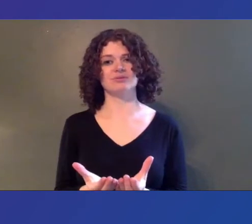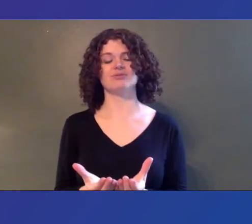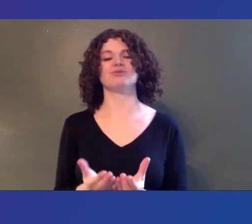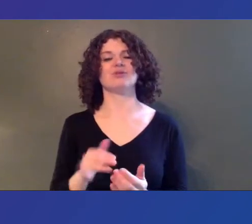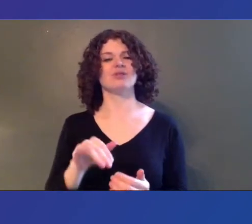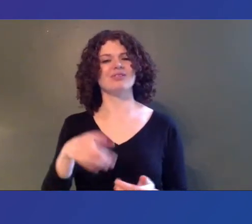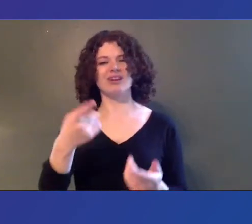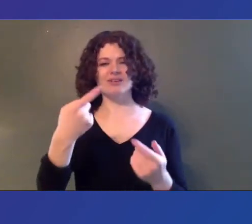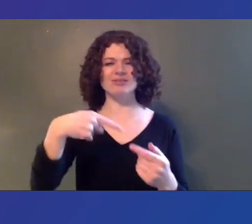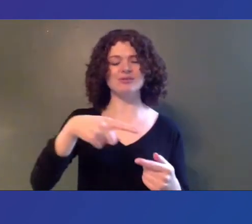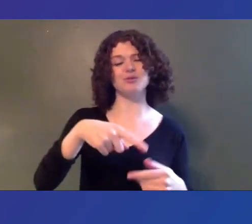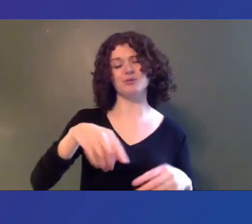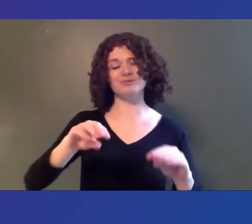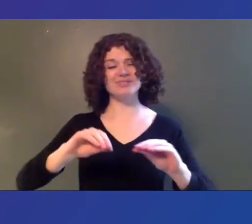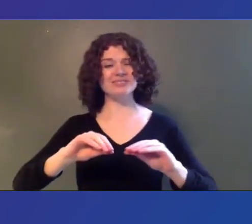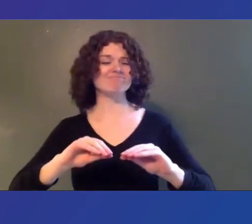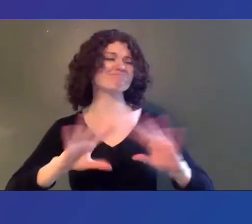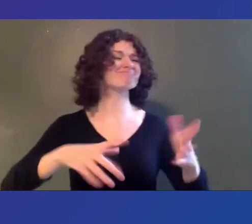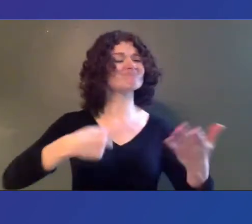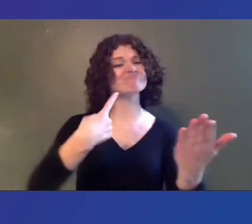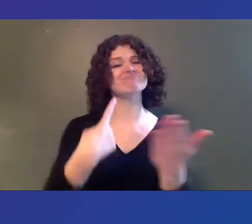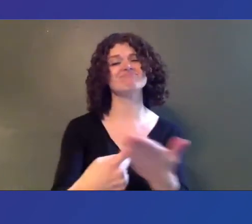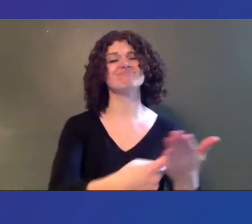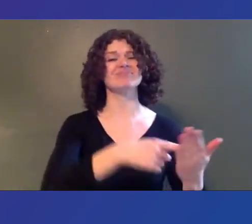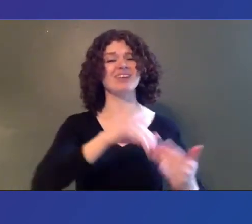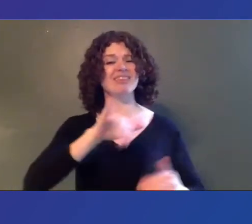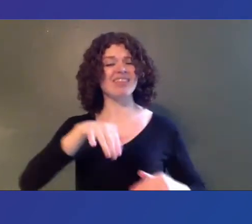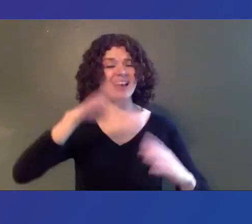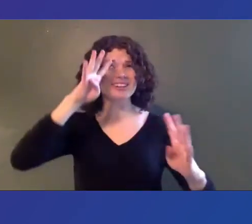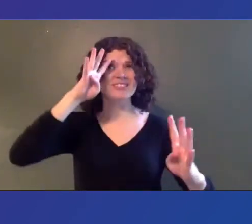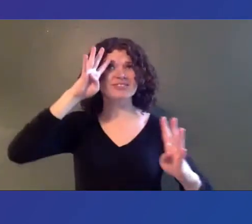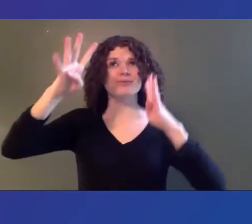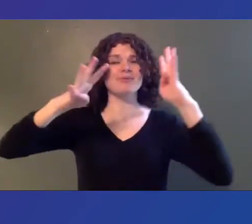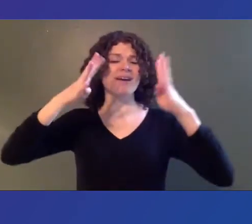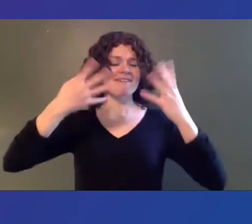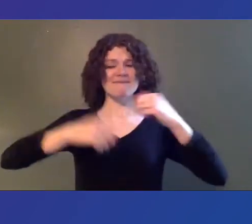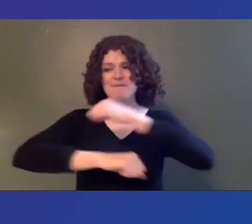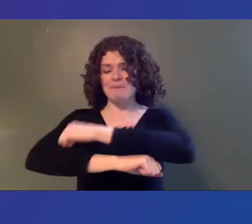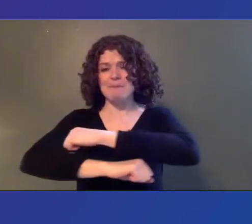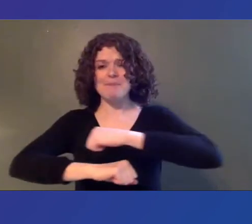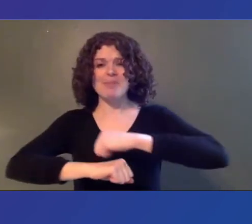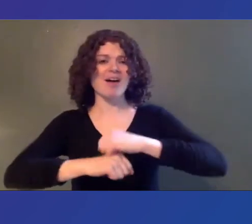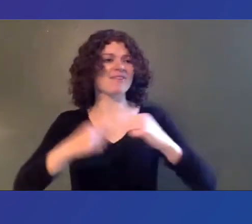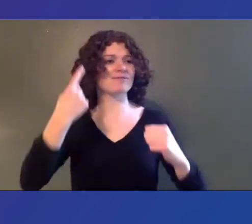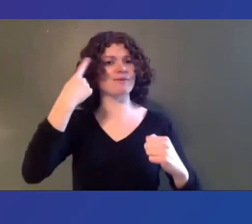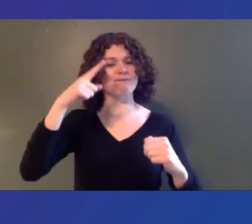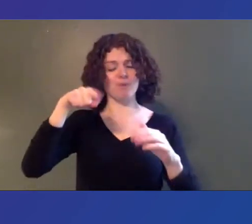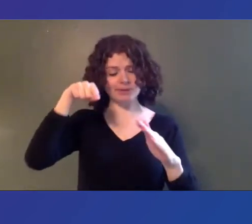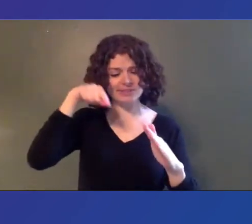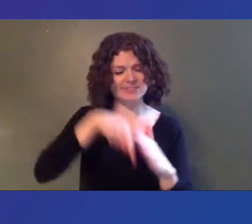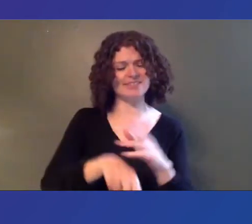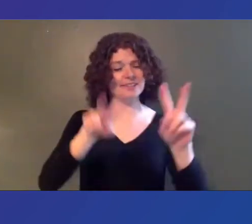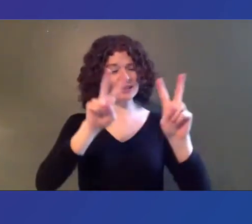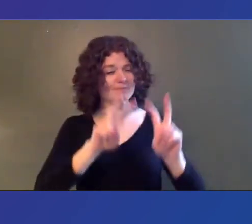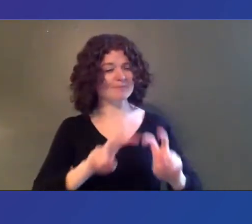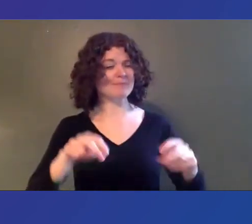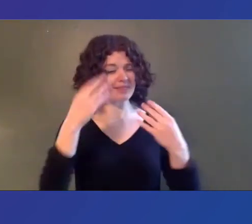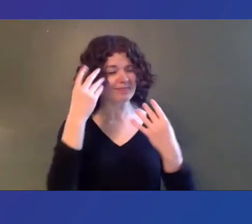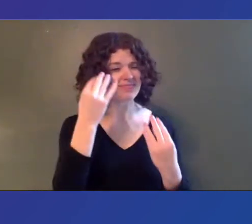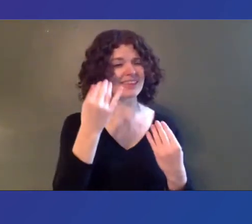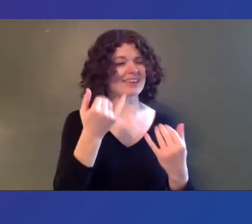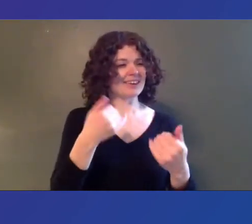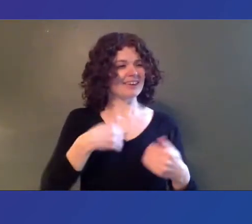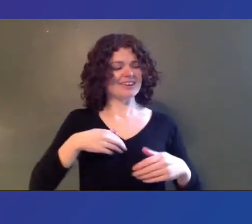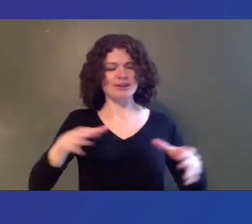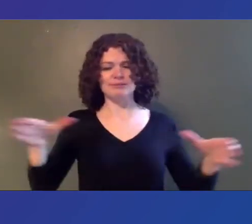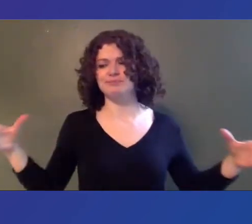spoken clearly about, created a platform for critical thinking and community and all, now we got to do something with